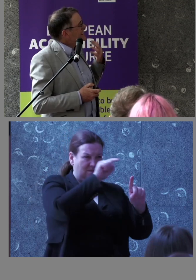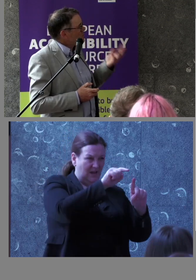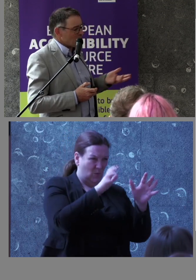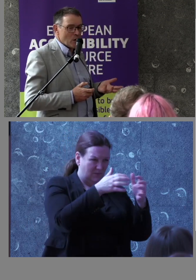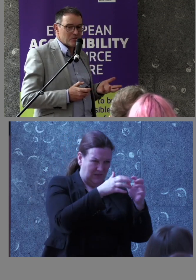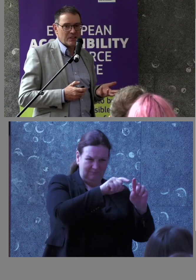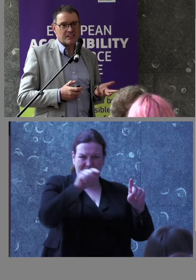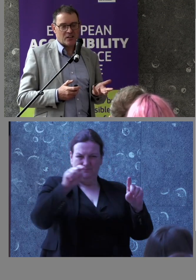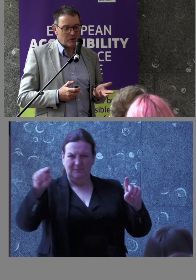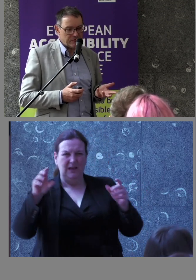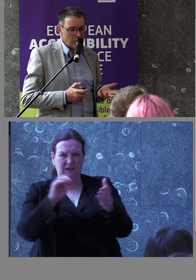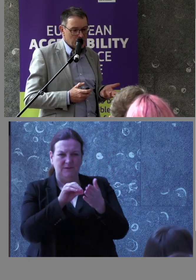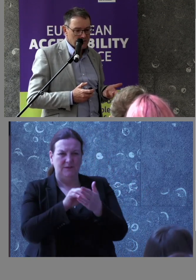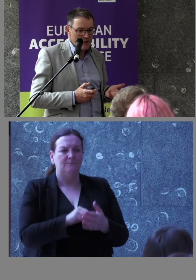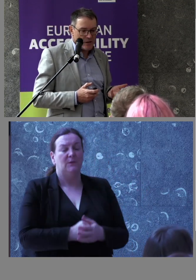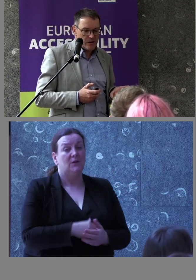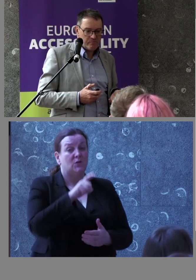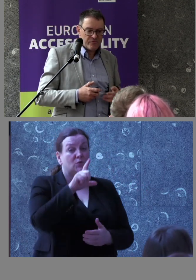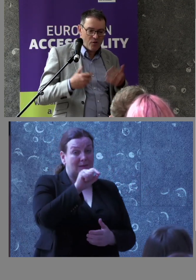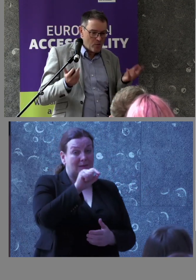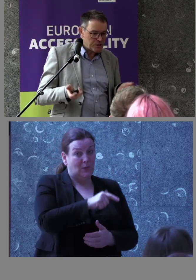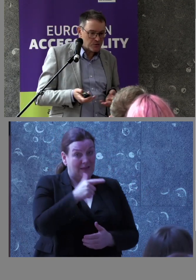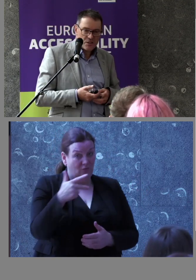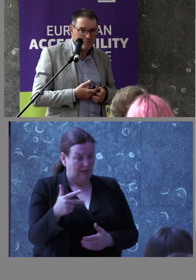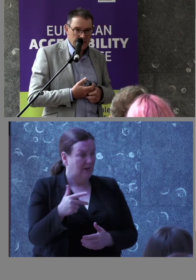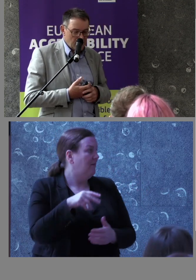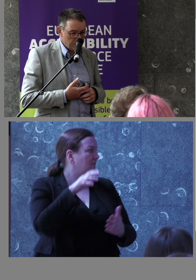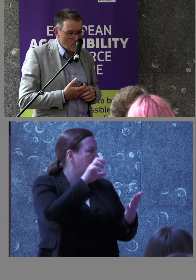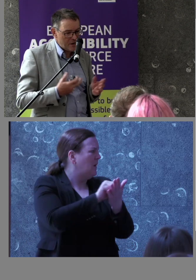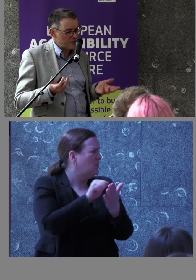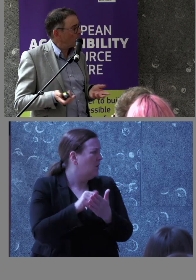We are subject, obviously, to review and audit by the NDA, and we had one in